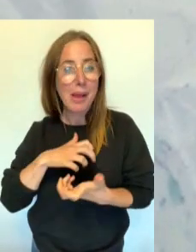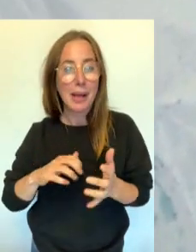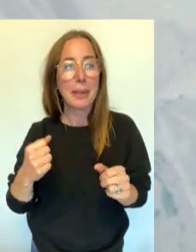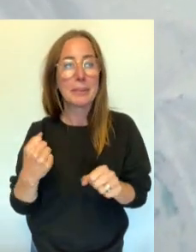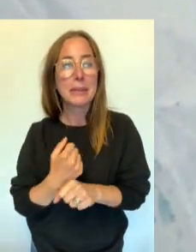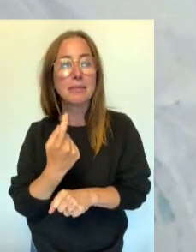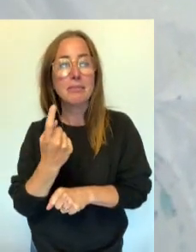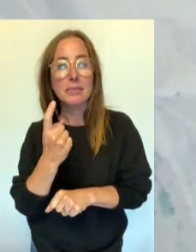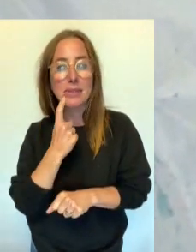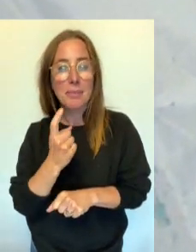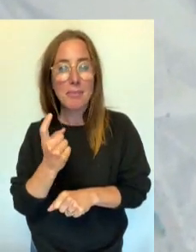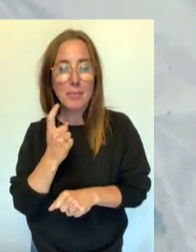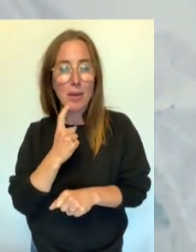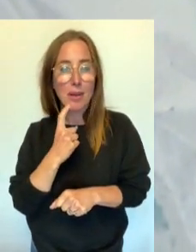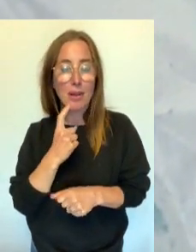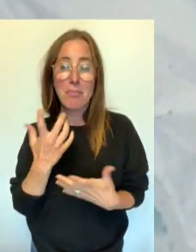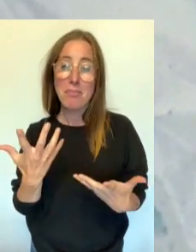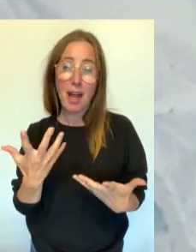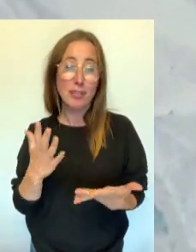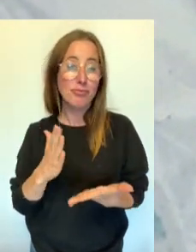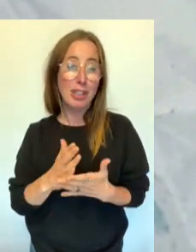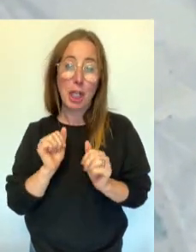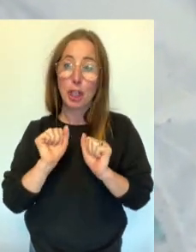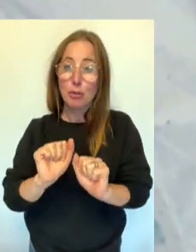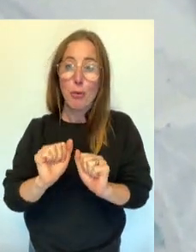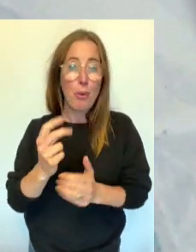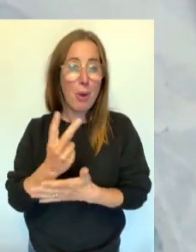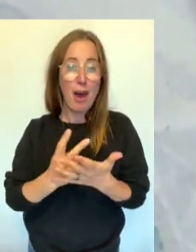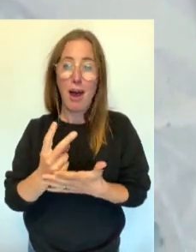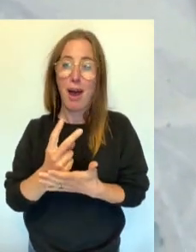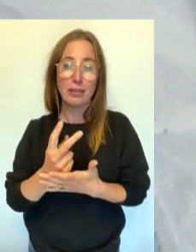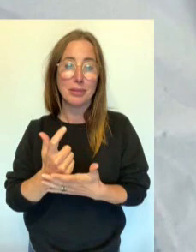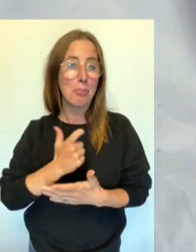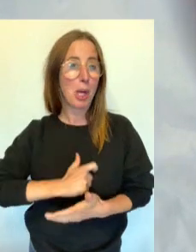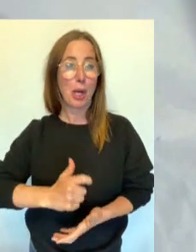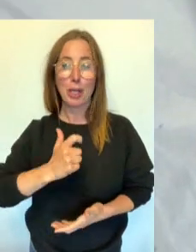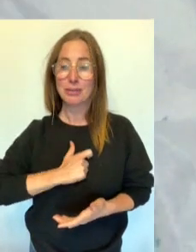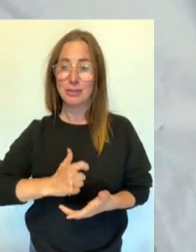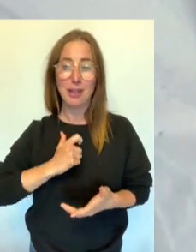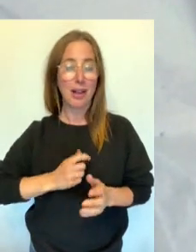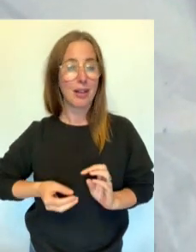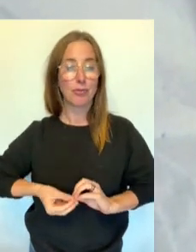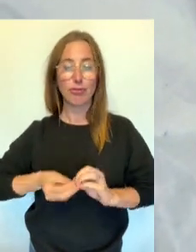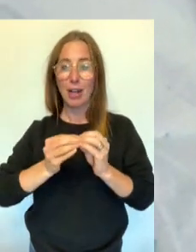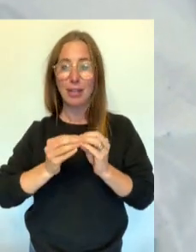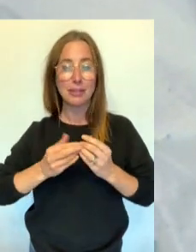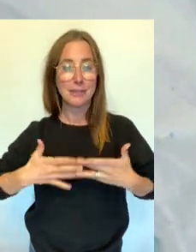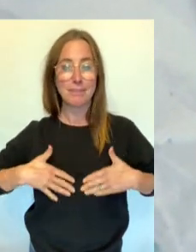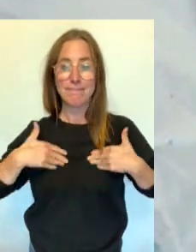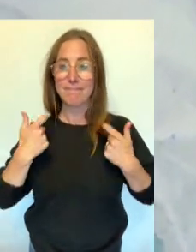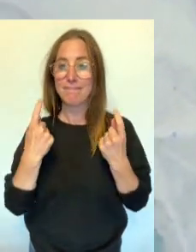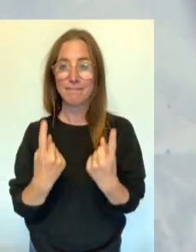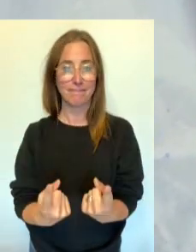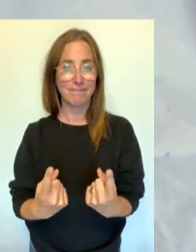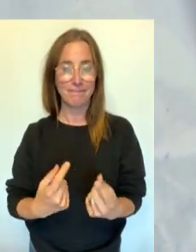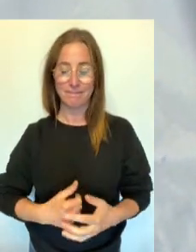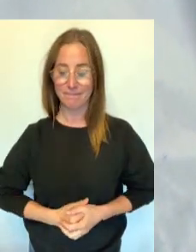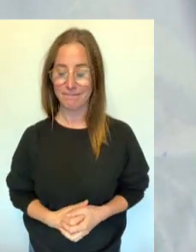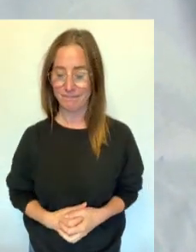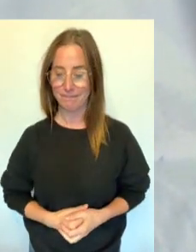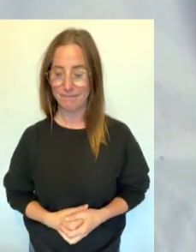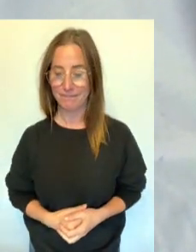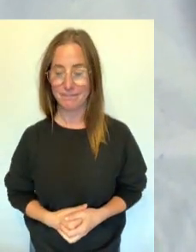you can literally do as much or as little as you like. You can really personalise these. And yeah, it's just